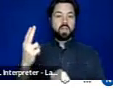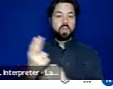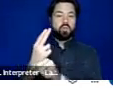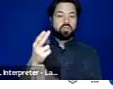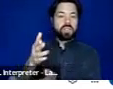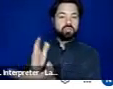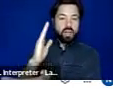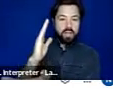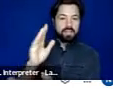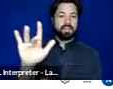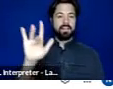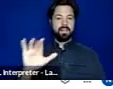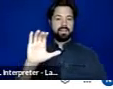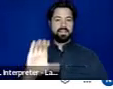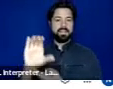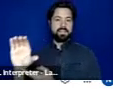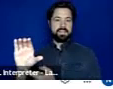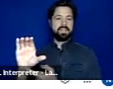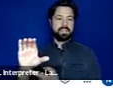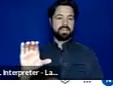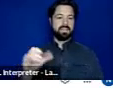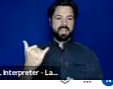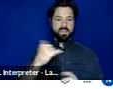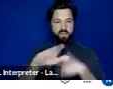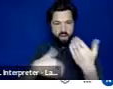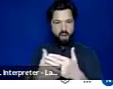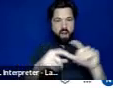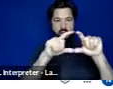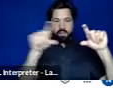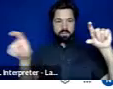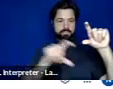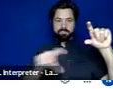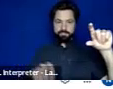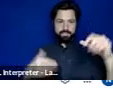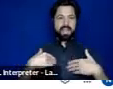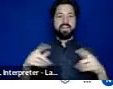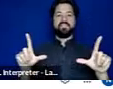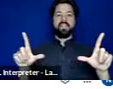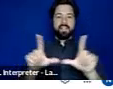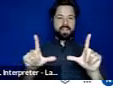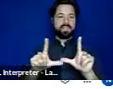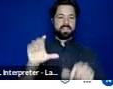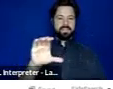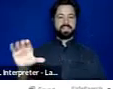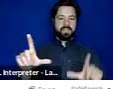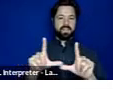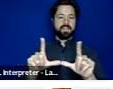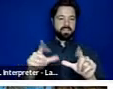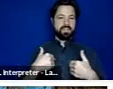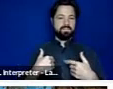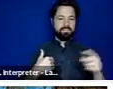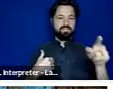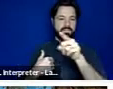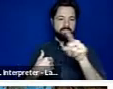Creative Commons licenses. And then now all of these are going to be licensed with Creative Commons.